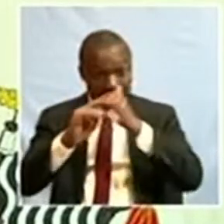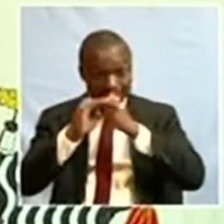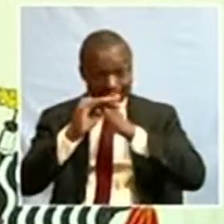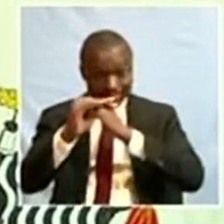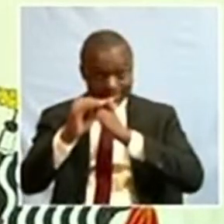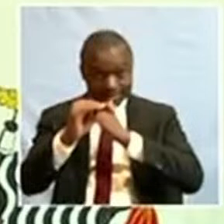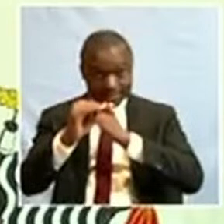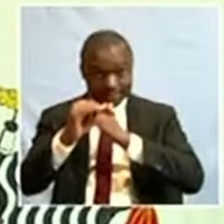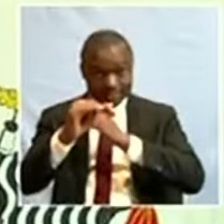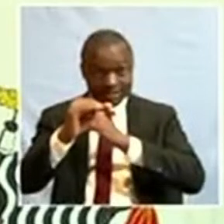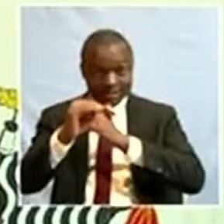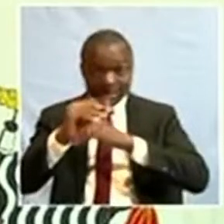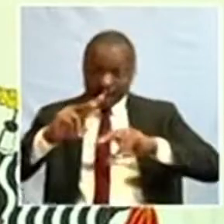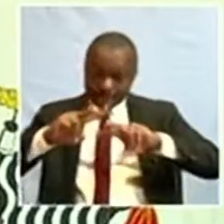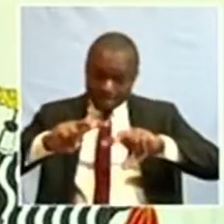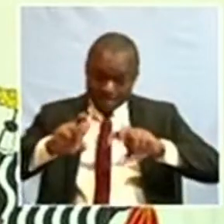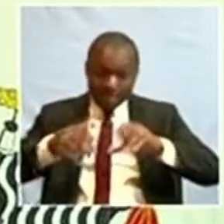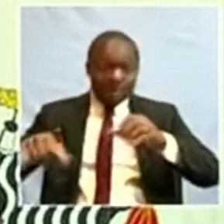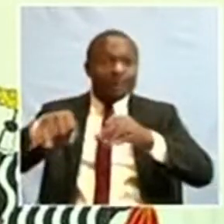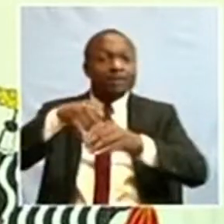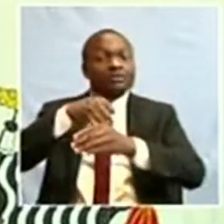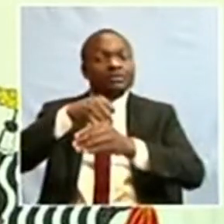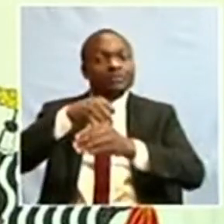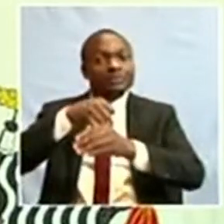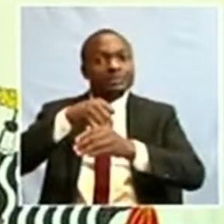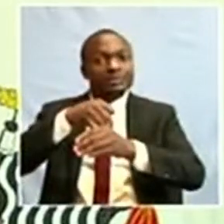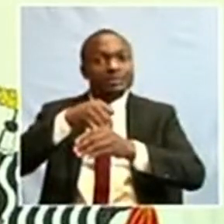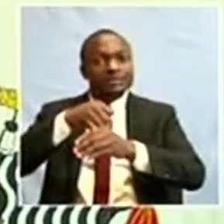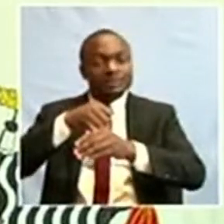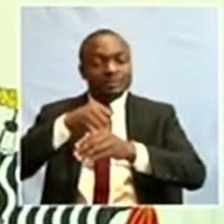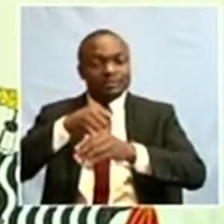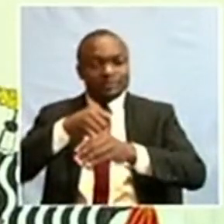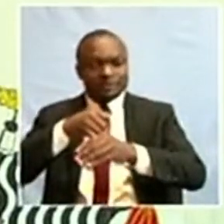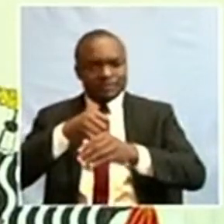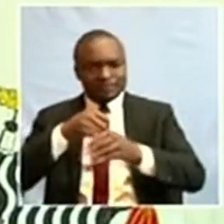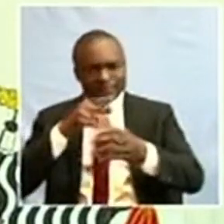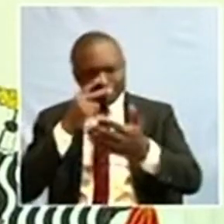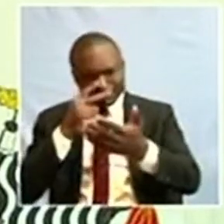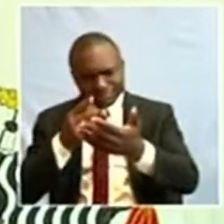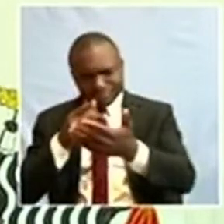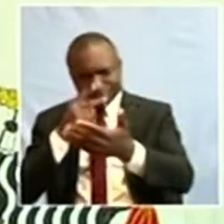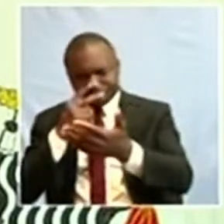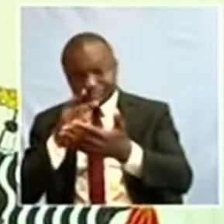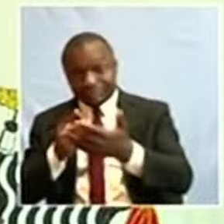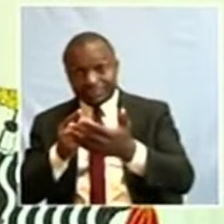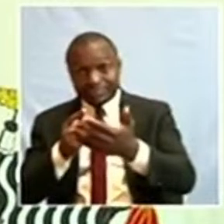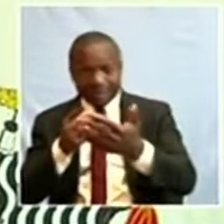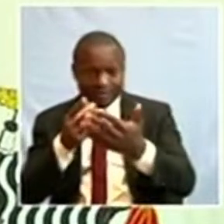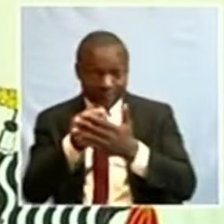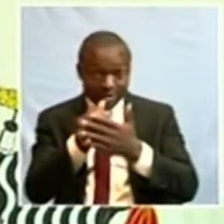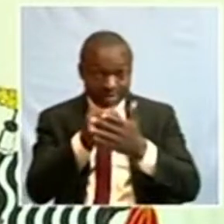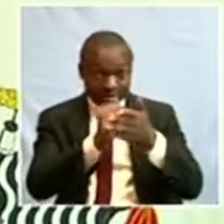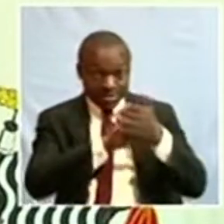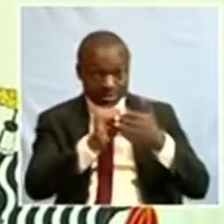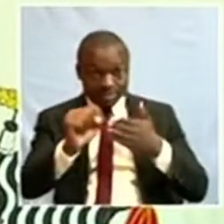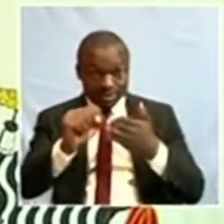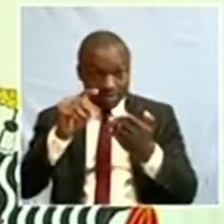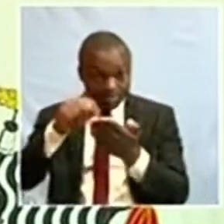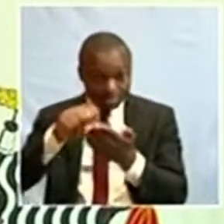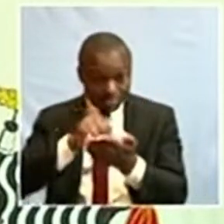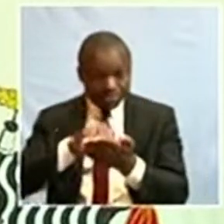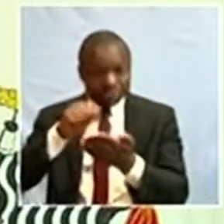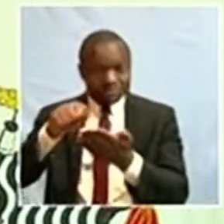the evaluation can include analyzing financial statements. It could be testing of